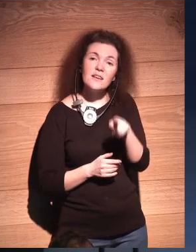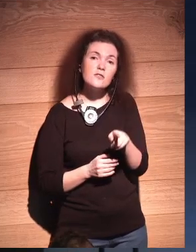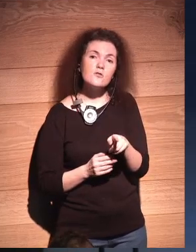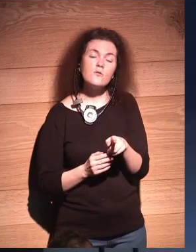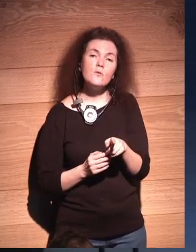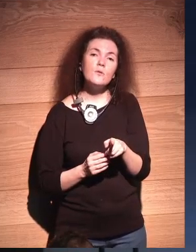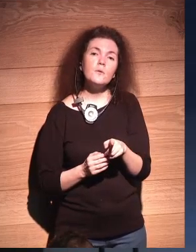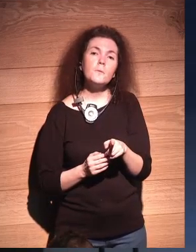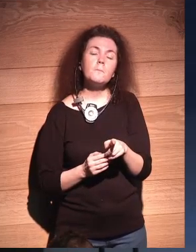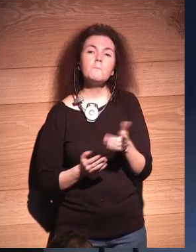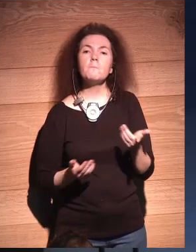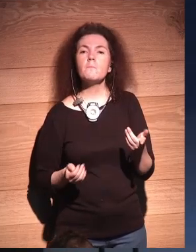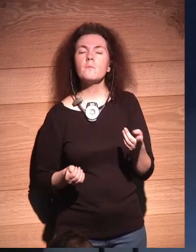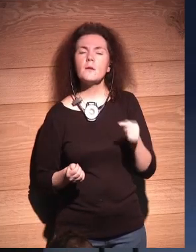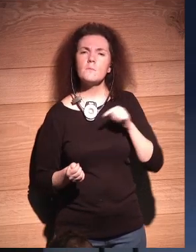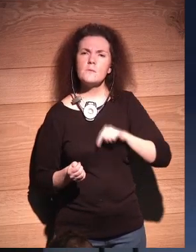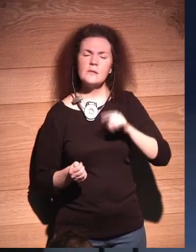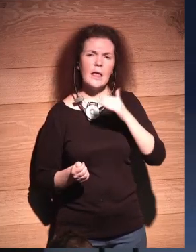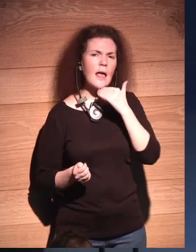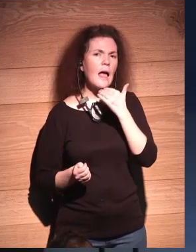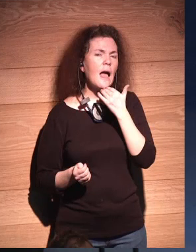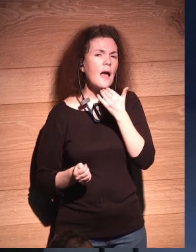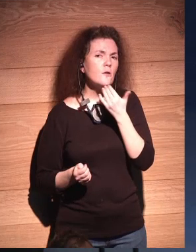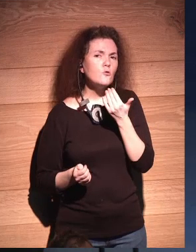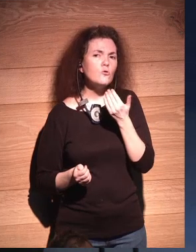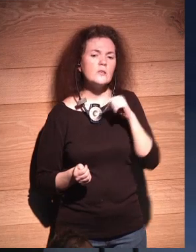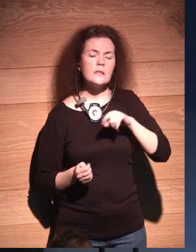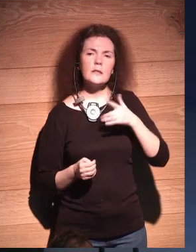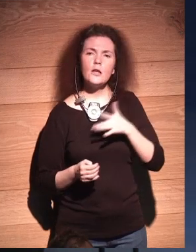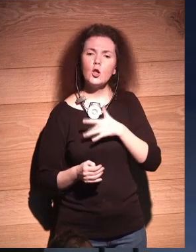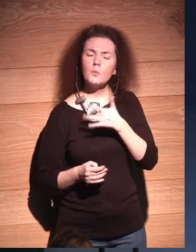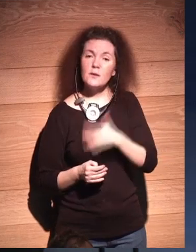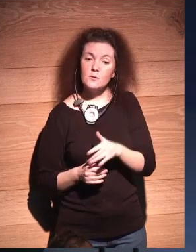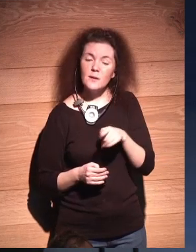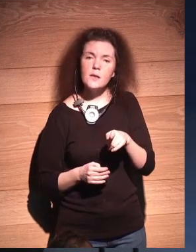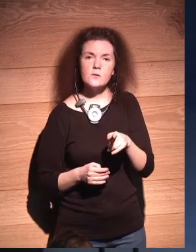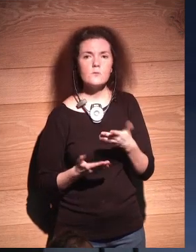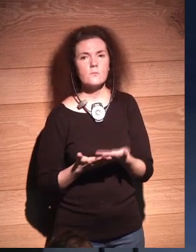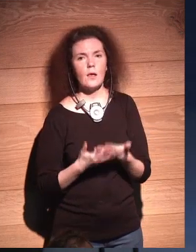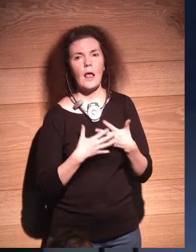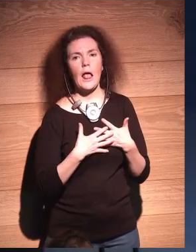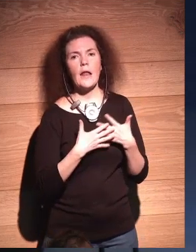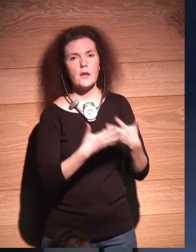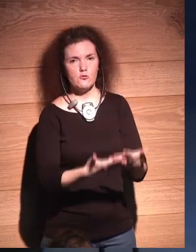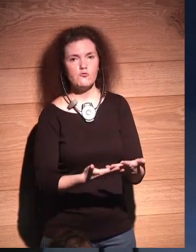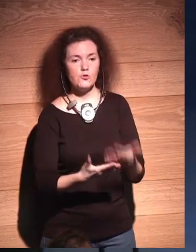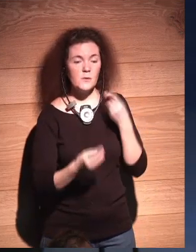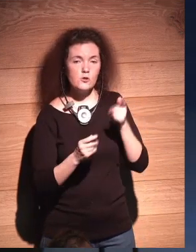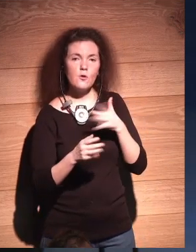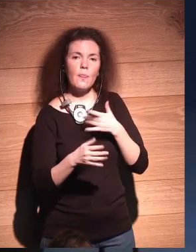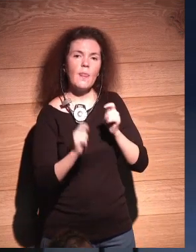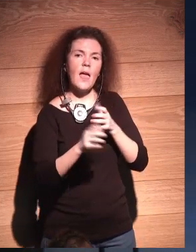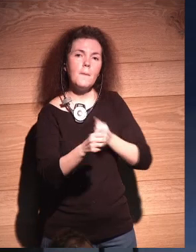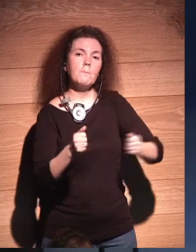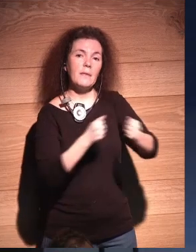that part of us is so generous. And I think that creates empathy, and empathy is what